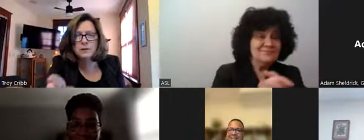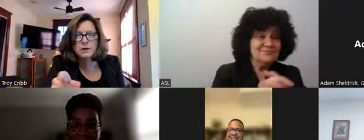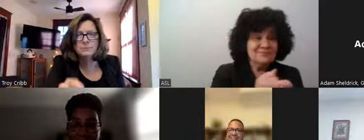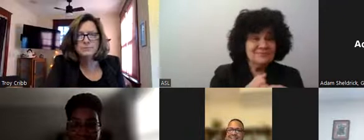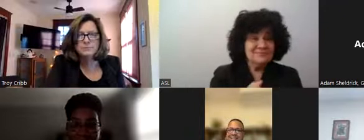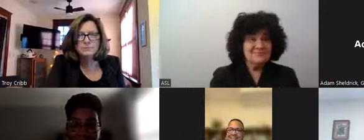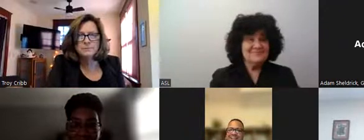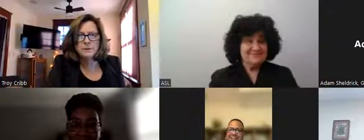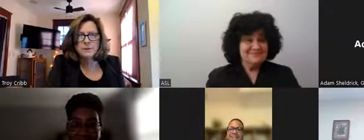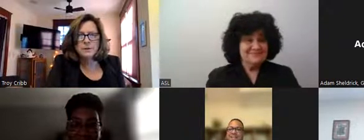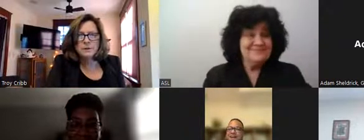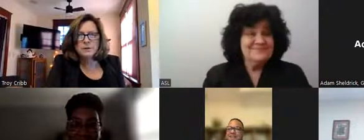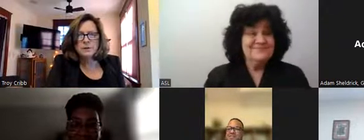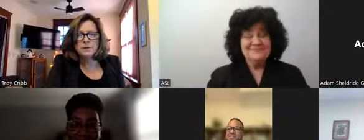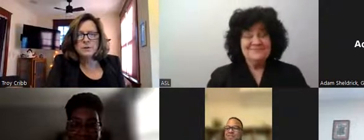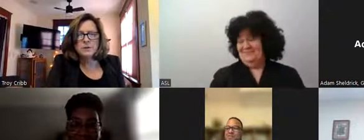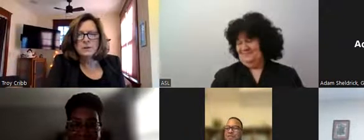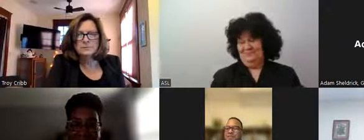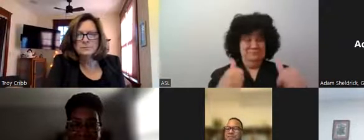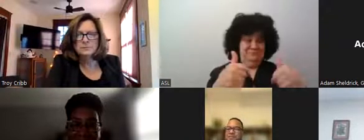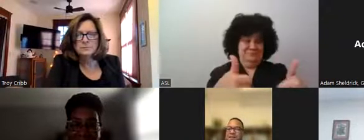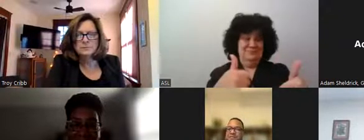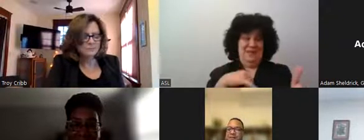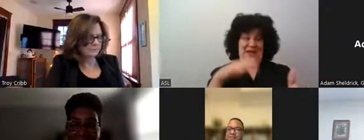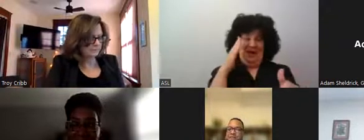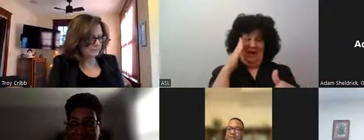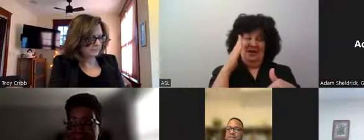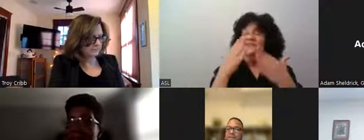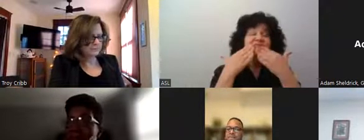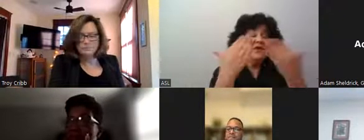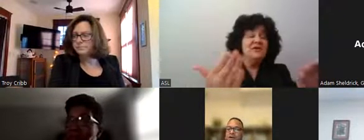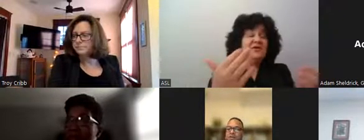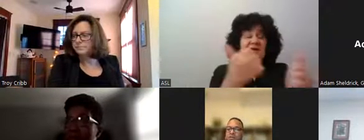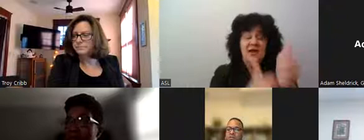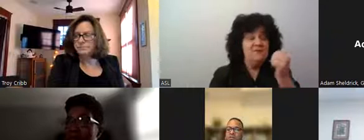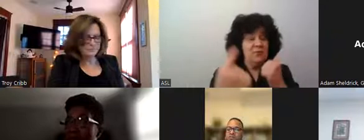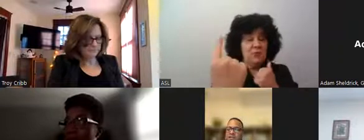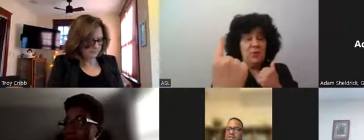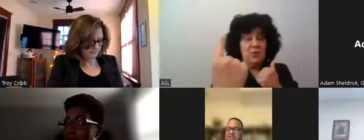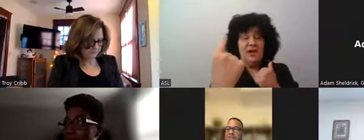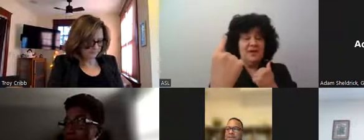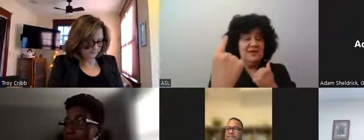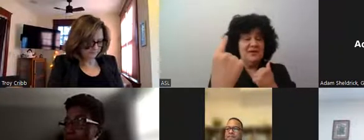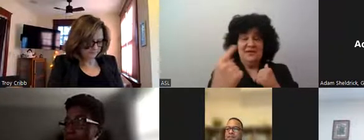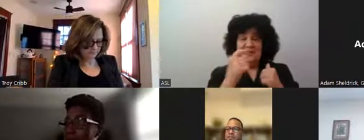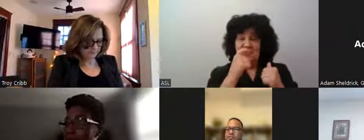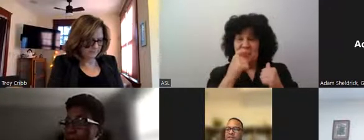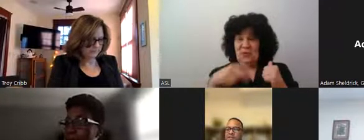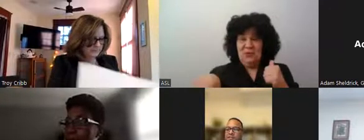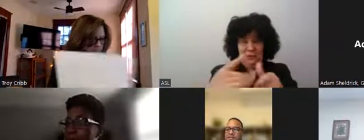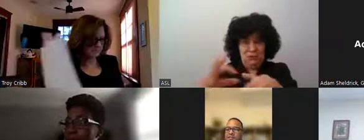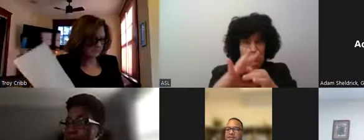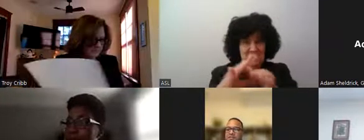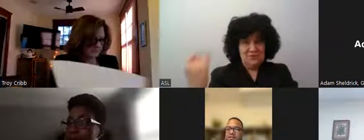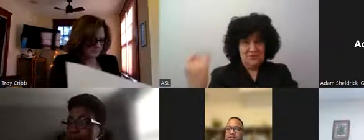there. Okay. I'll be expedient. Thank you for everyone, and thank you for all who are joining us today. And of course, we'd like